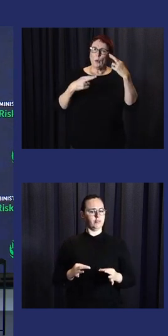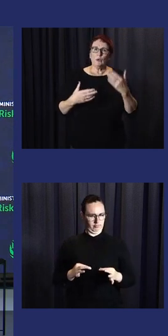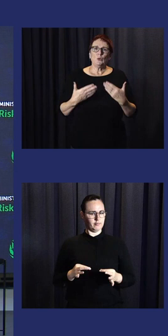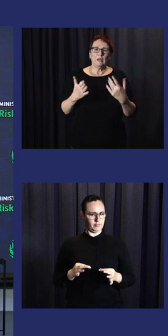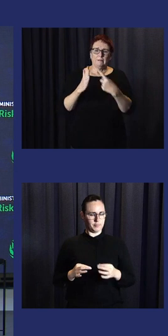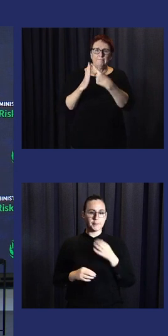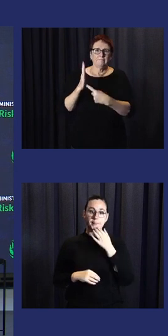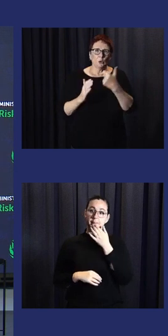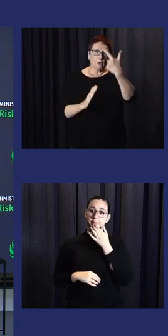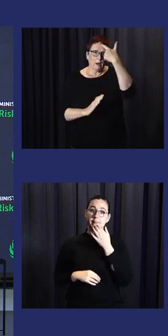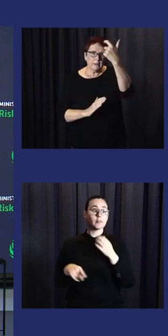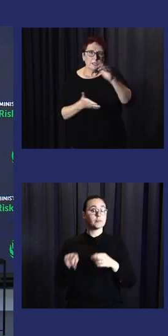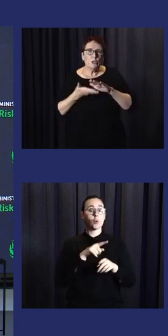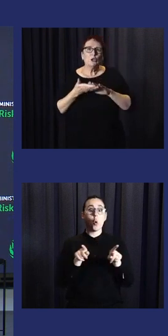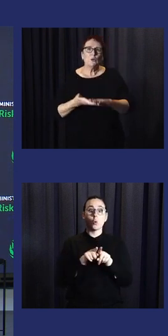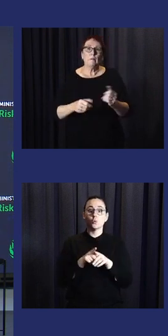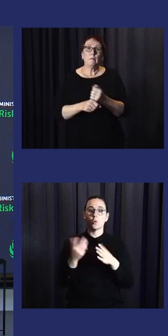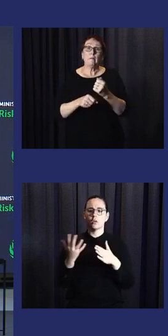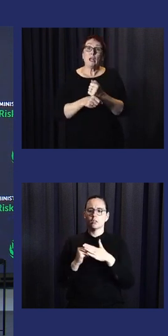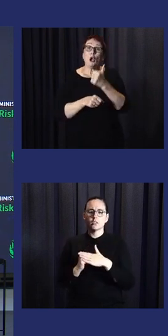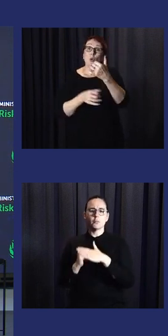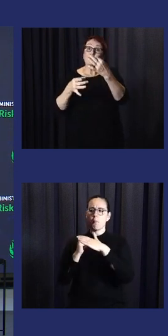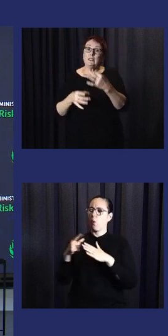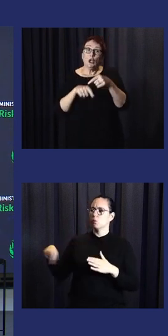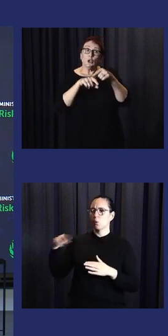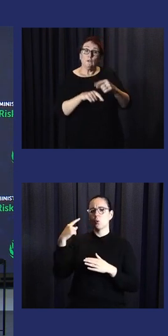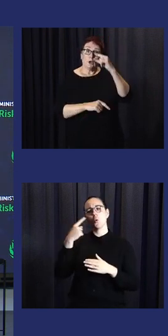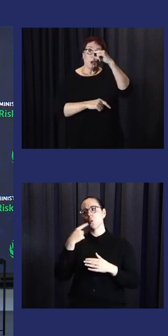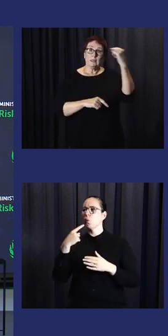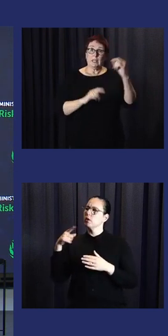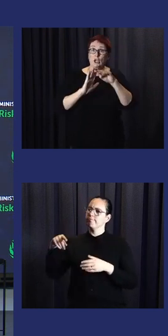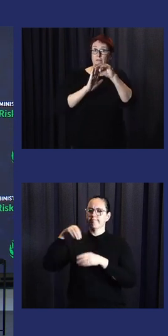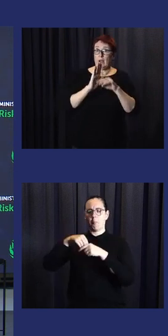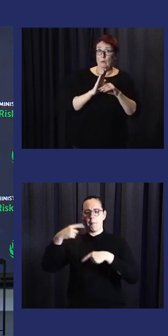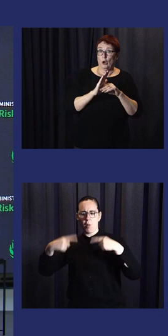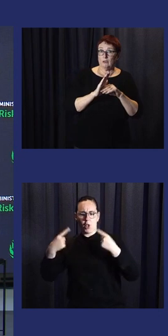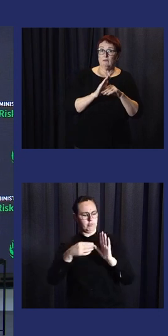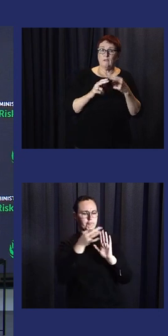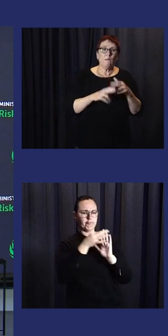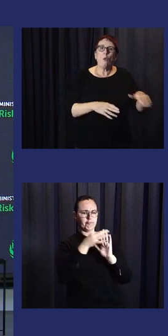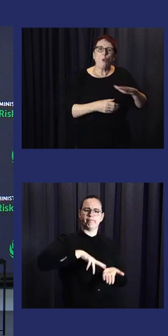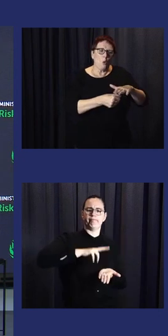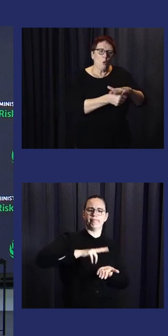in accelerating the implementation of the Sendai framework in the Asia-Pacific at the local level.